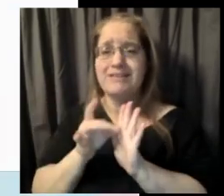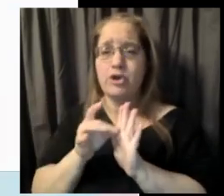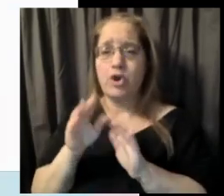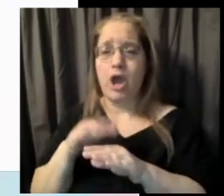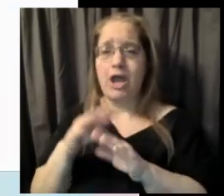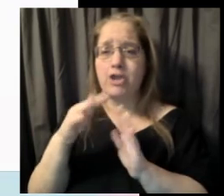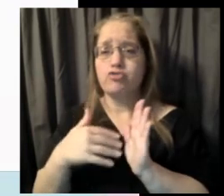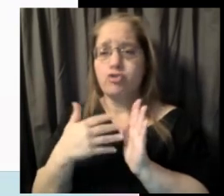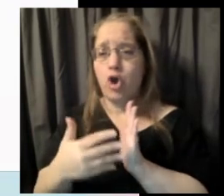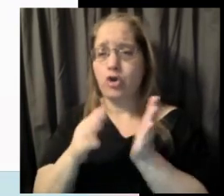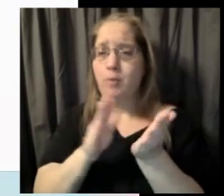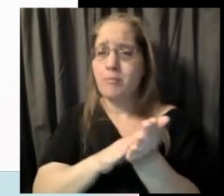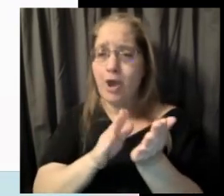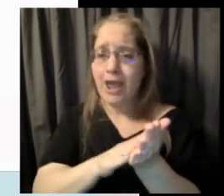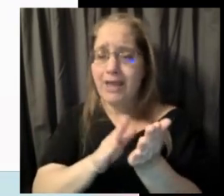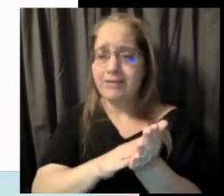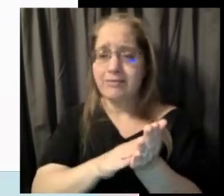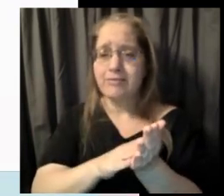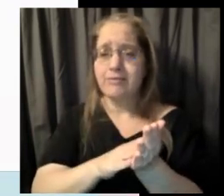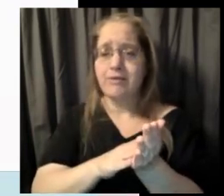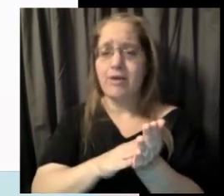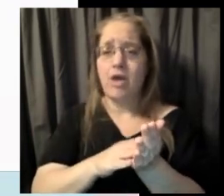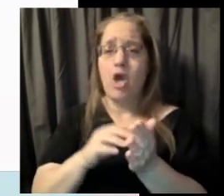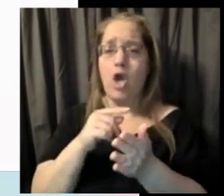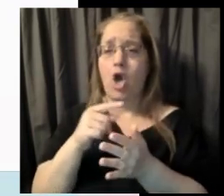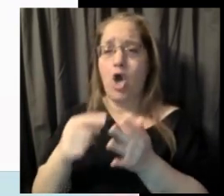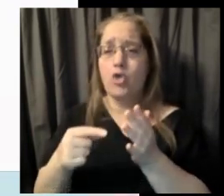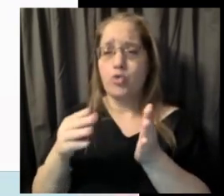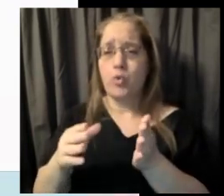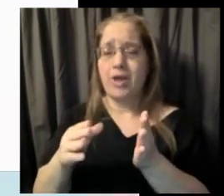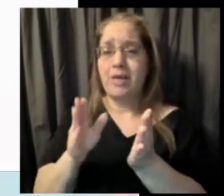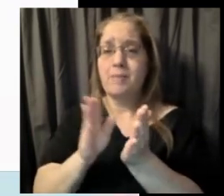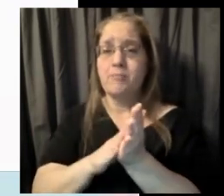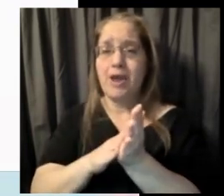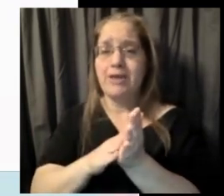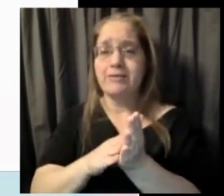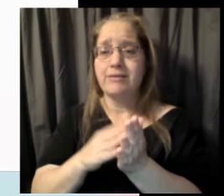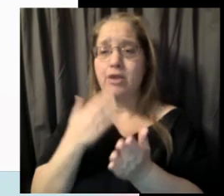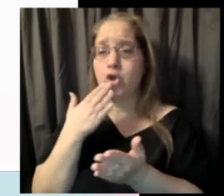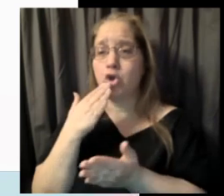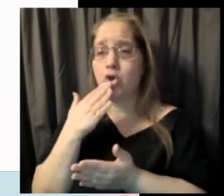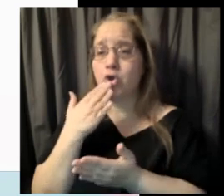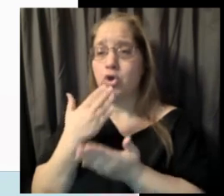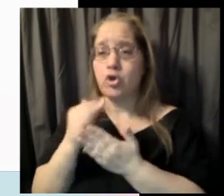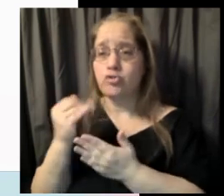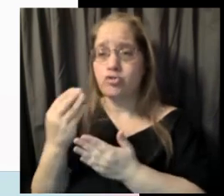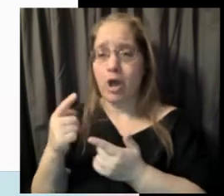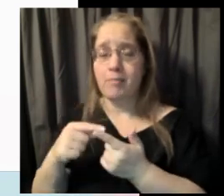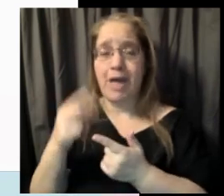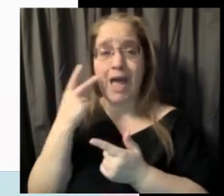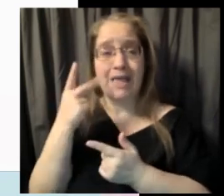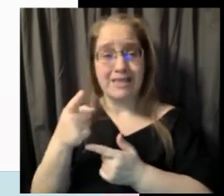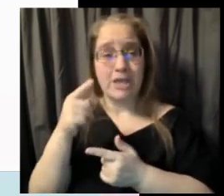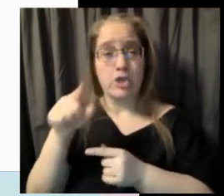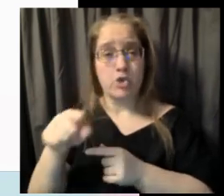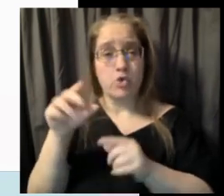on a chart. It can be a praise. So all those ways are very effective. And praise doesn't, again, mean good job, but being like, I see that you did